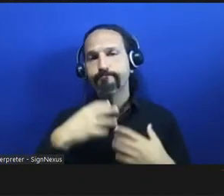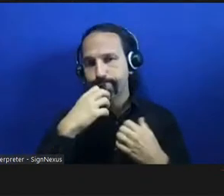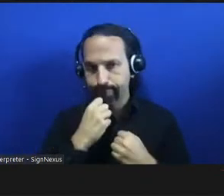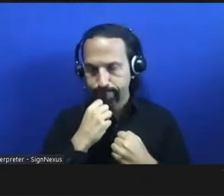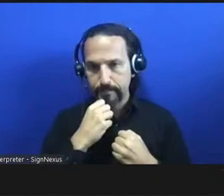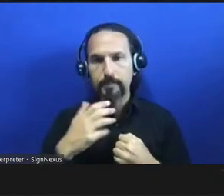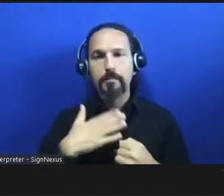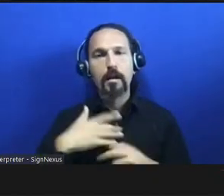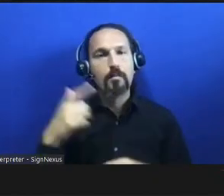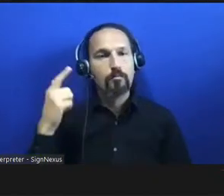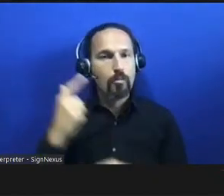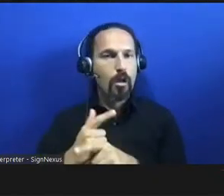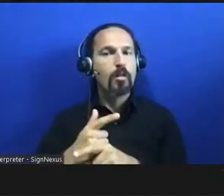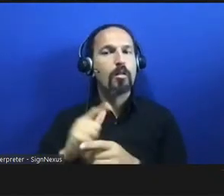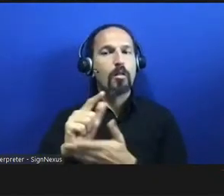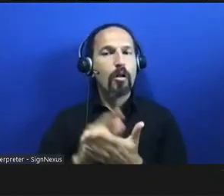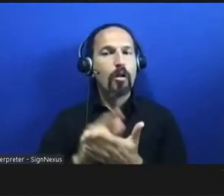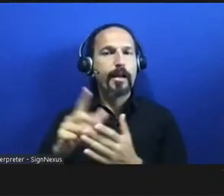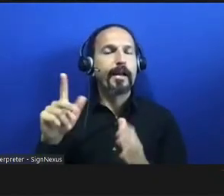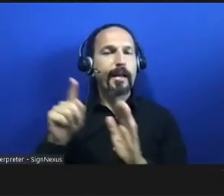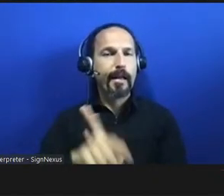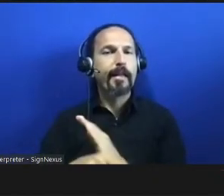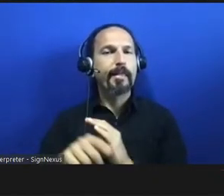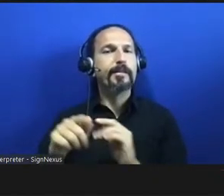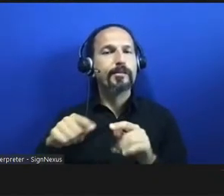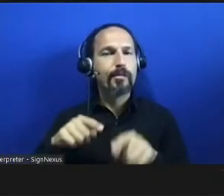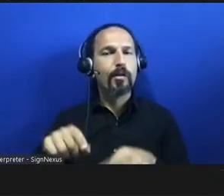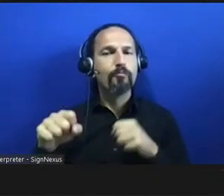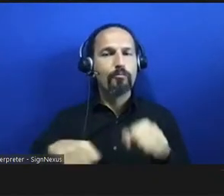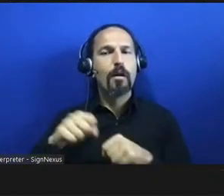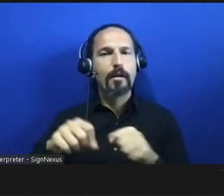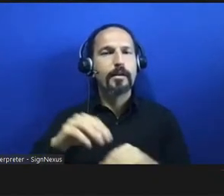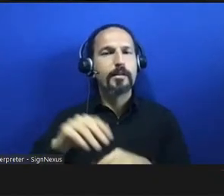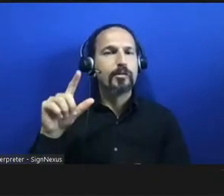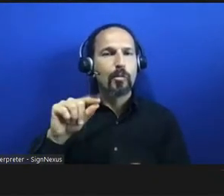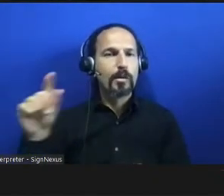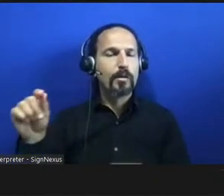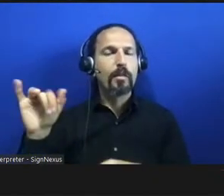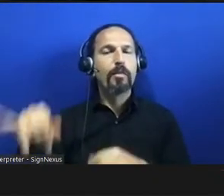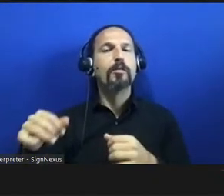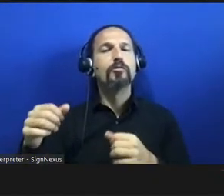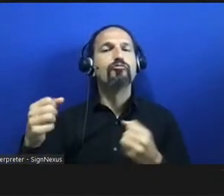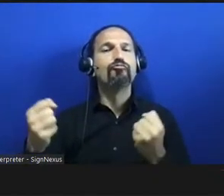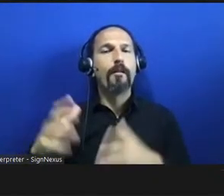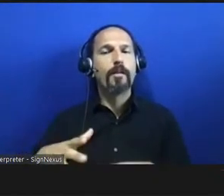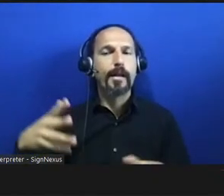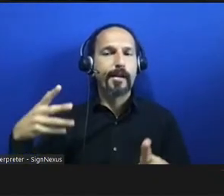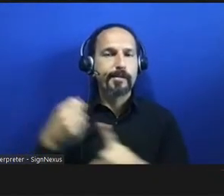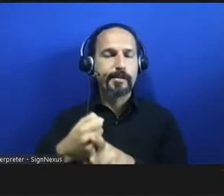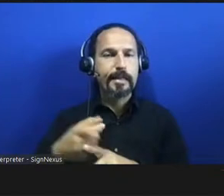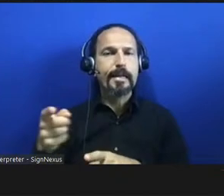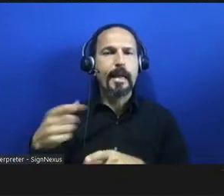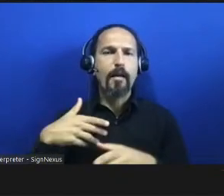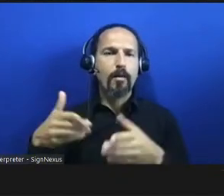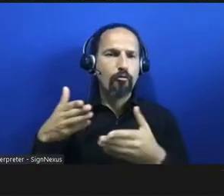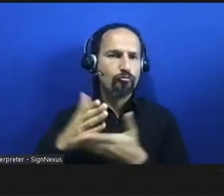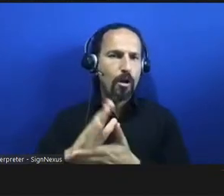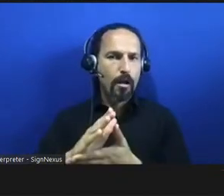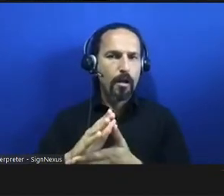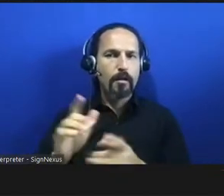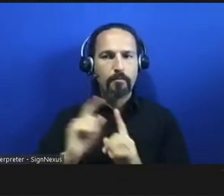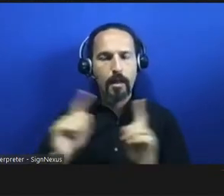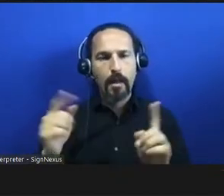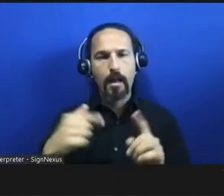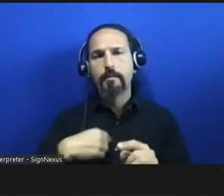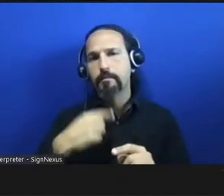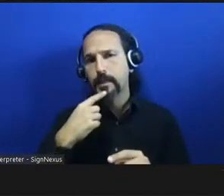because my brother-in-law Charlie was killed while riding his bike in 2020 when a driver hit him when he had the right-of-way I miss